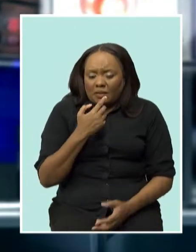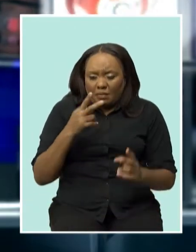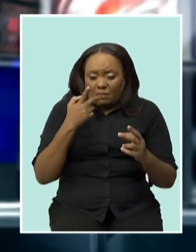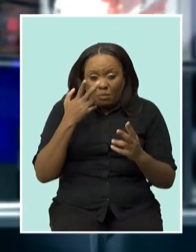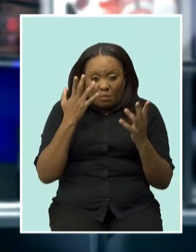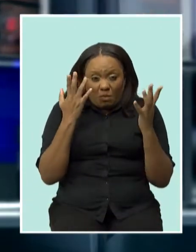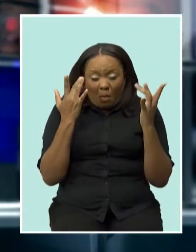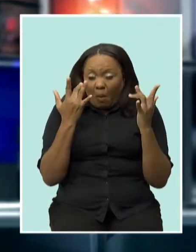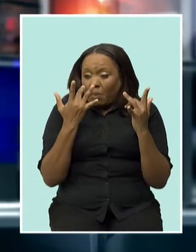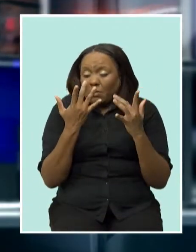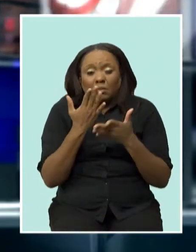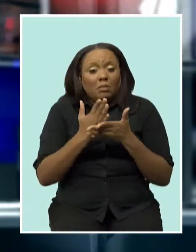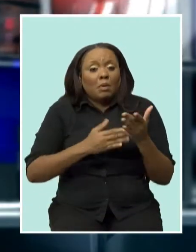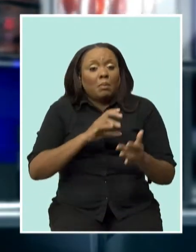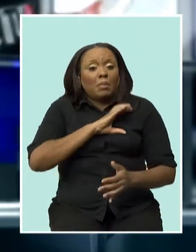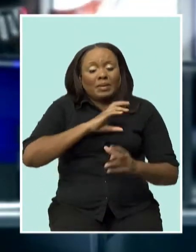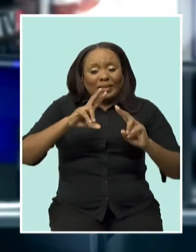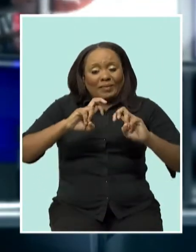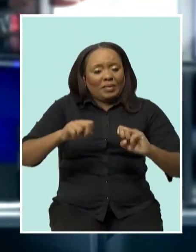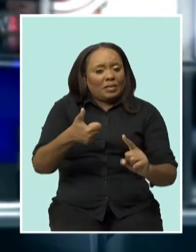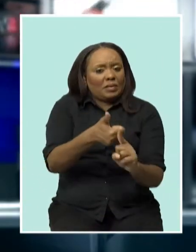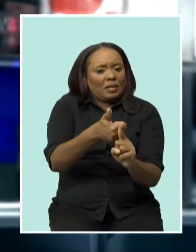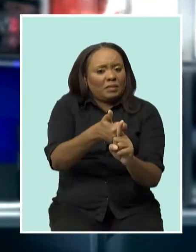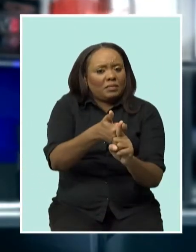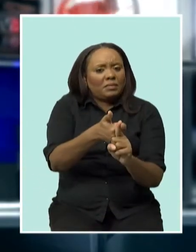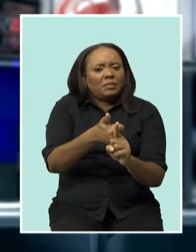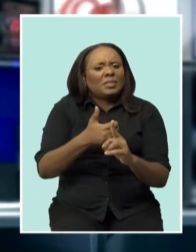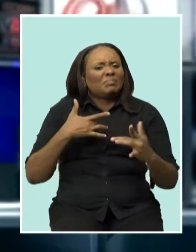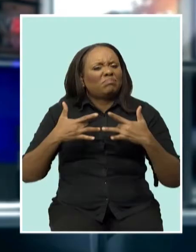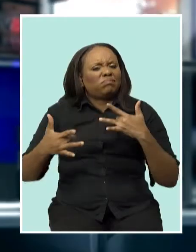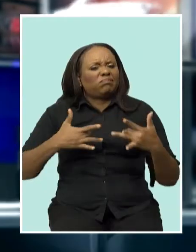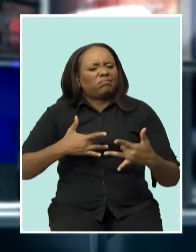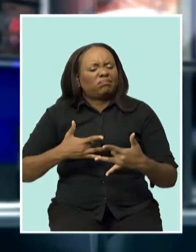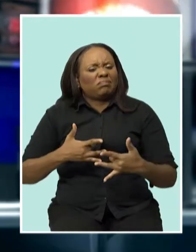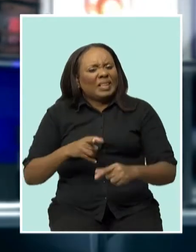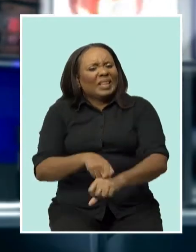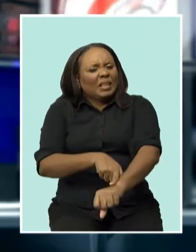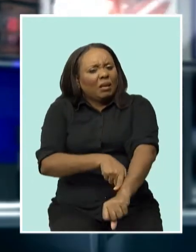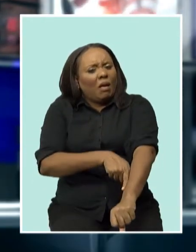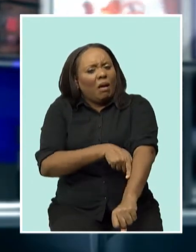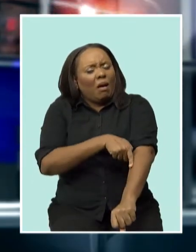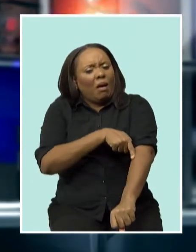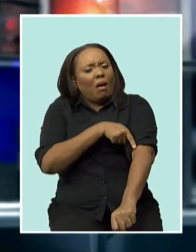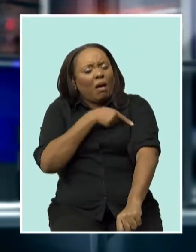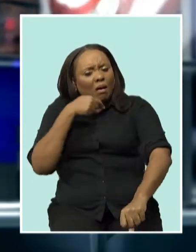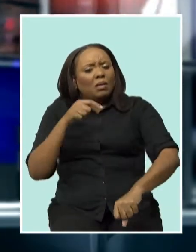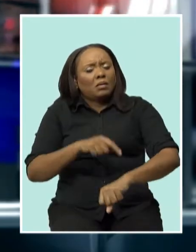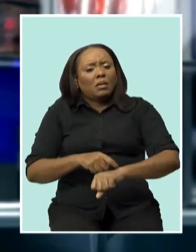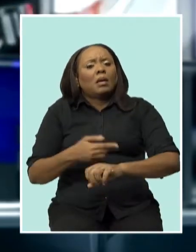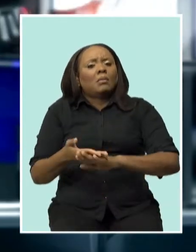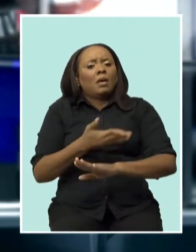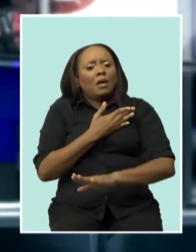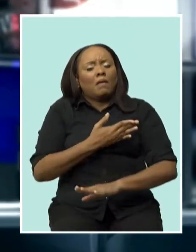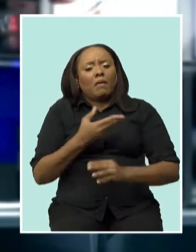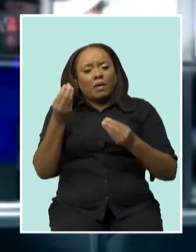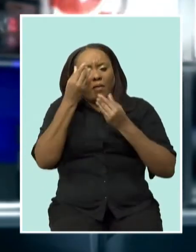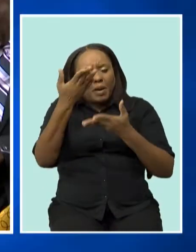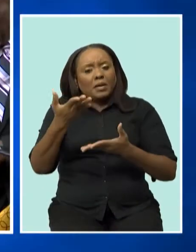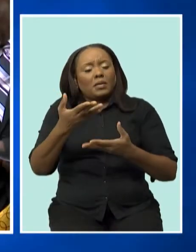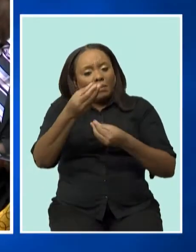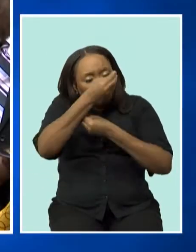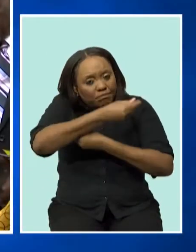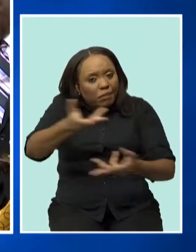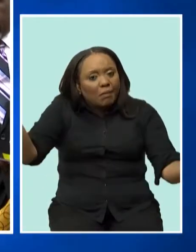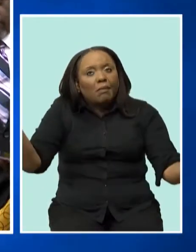are investigating themselves. They're also concerned about the length of time before information is released on the findings.